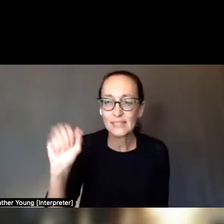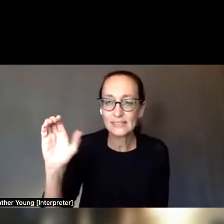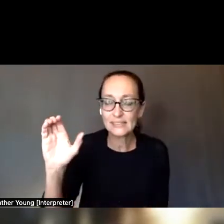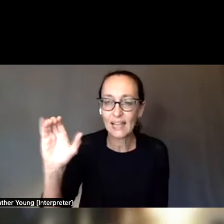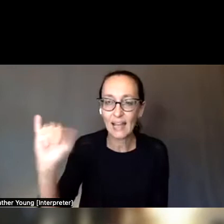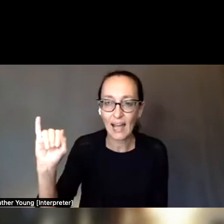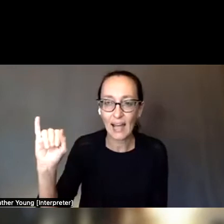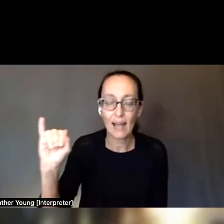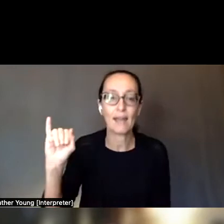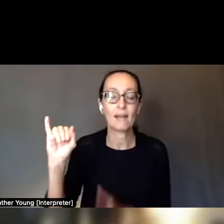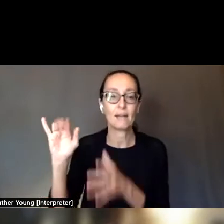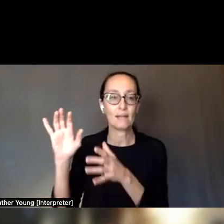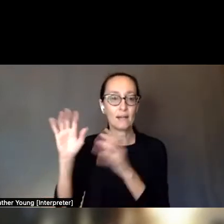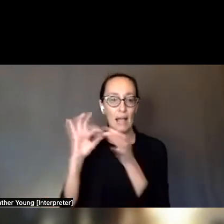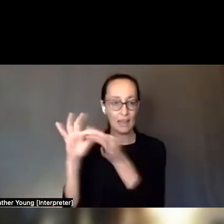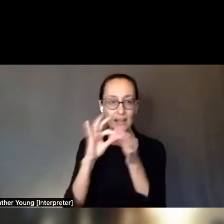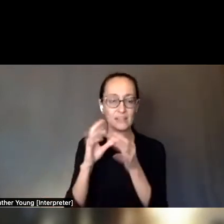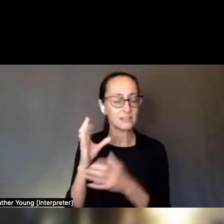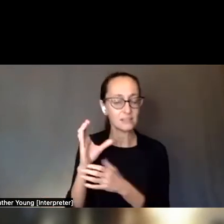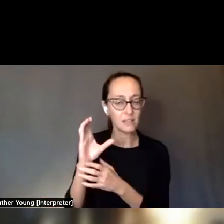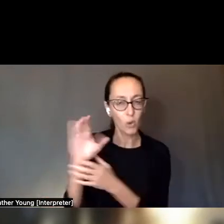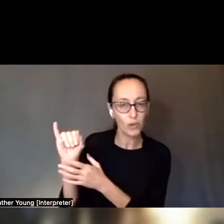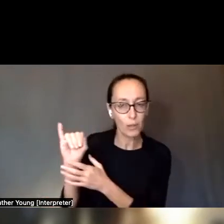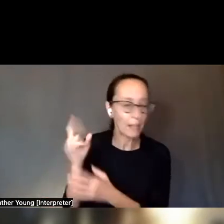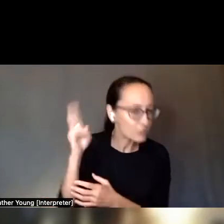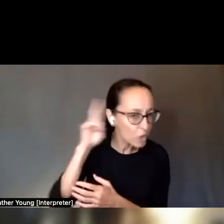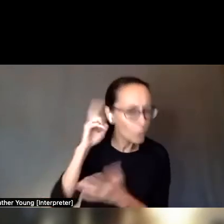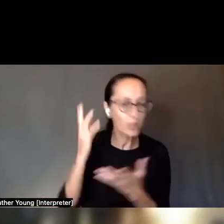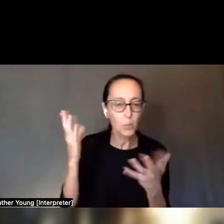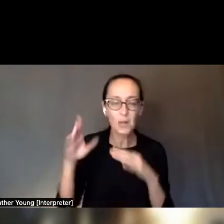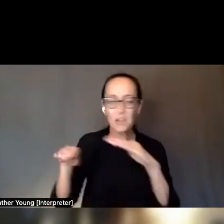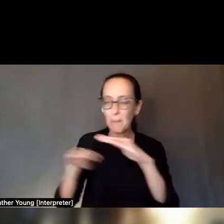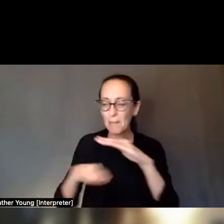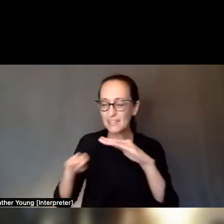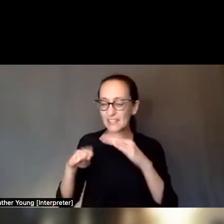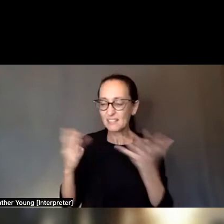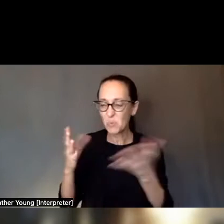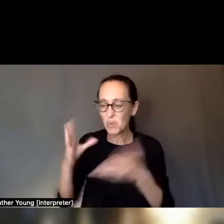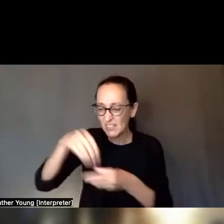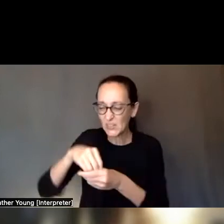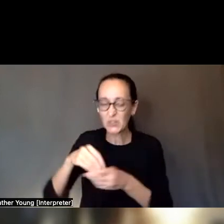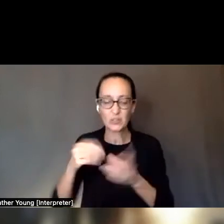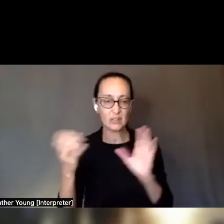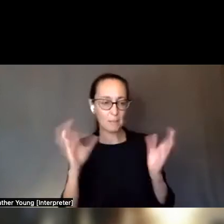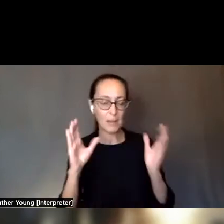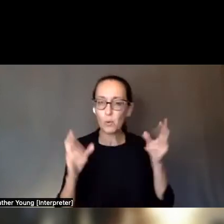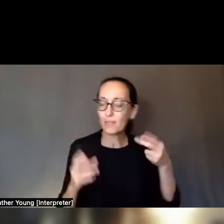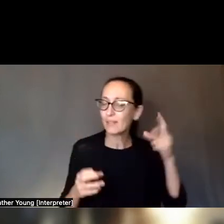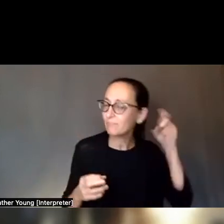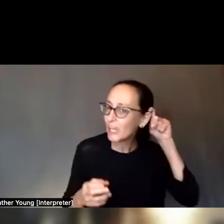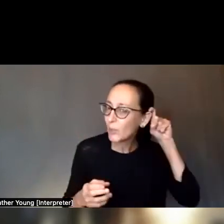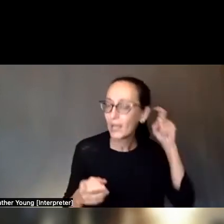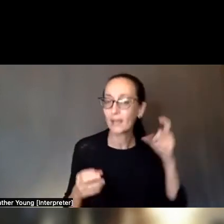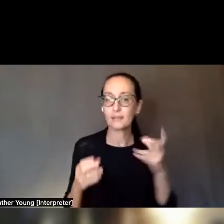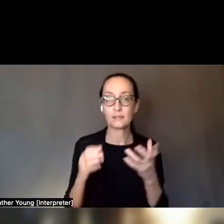and cochlear implant basics, how they differ from hearing aids, how to start the process if you're doing that,